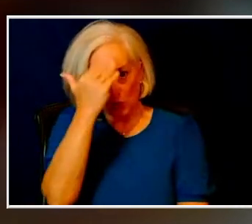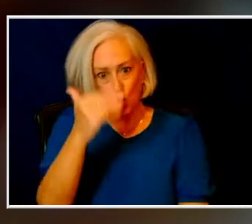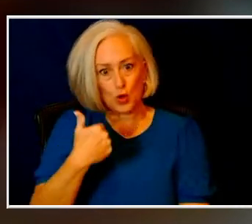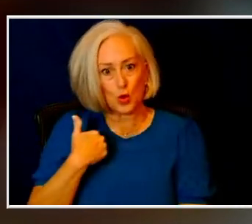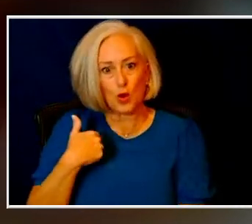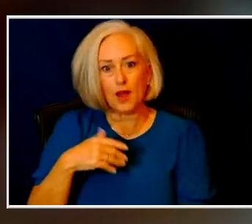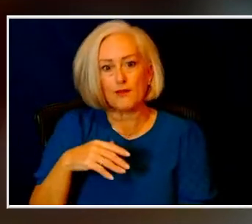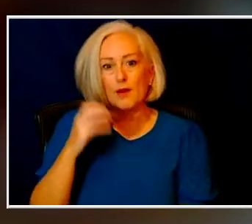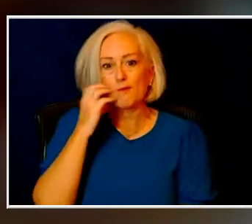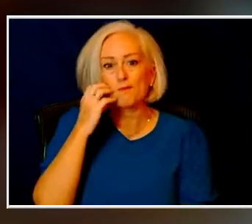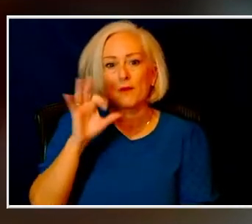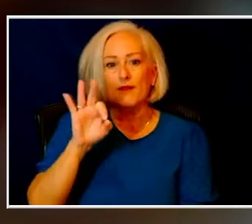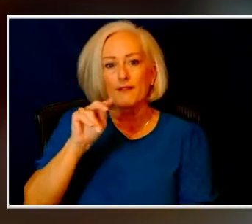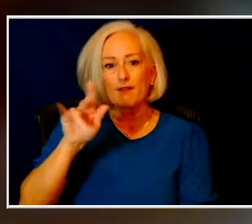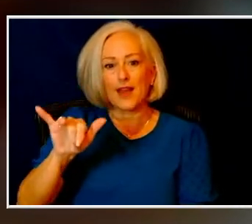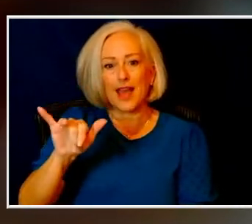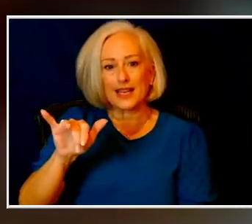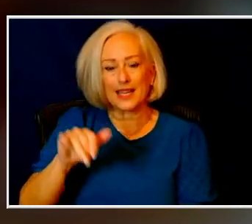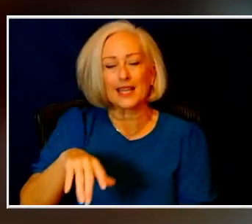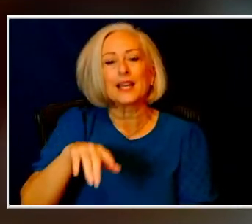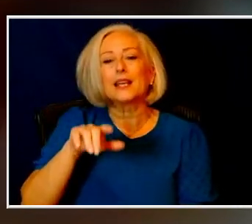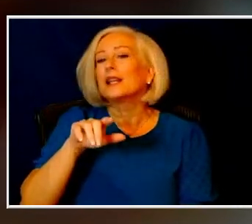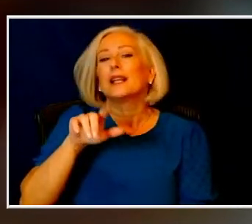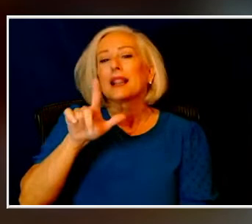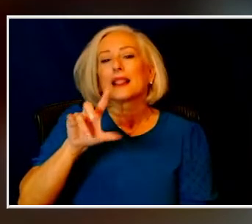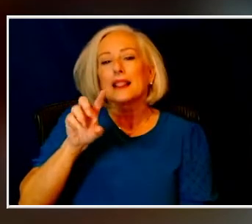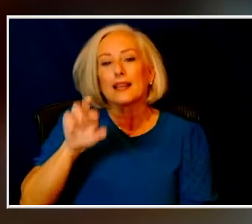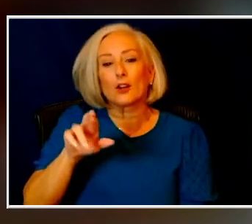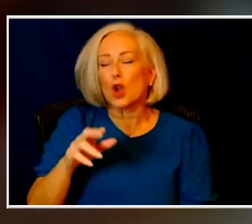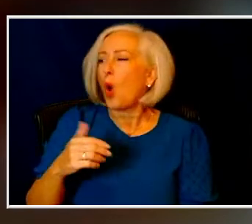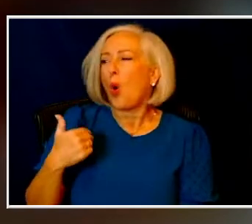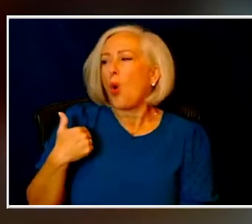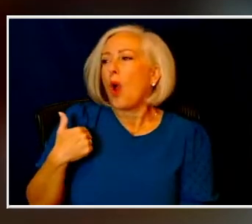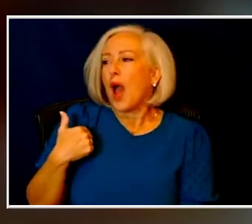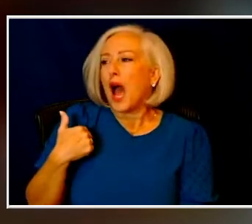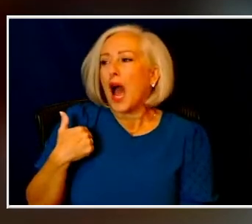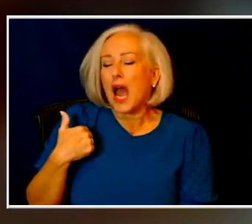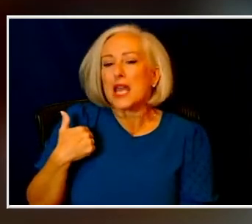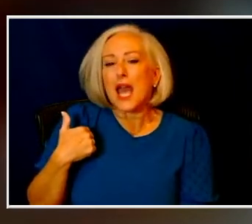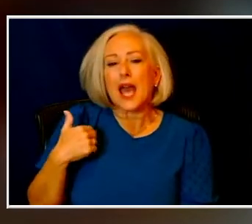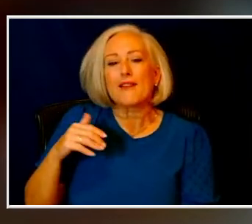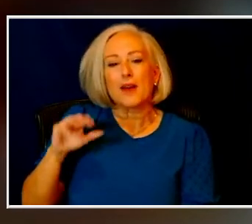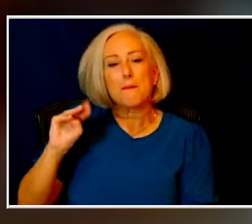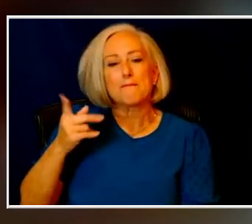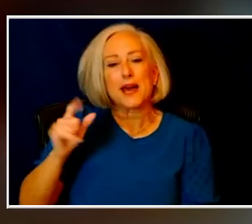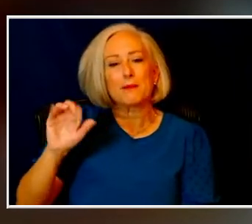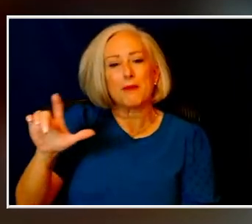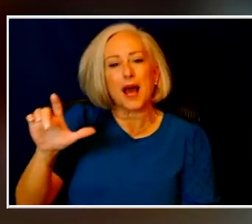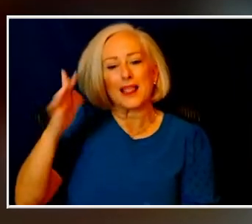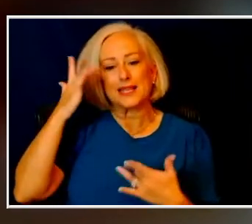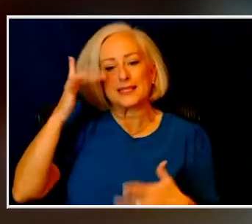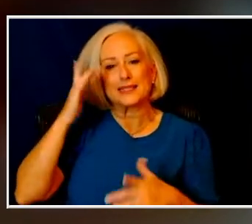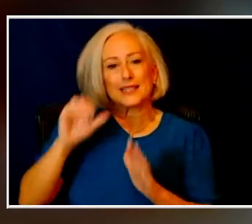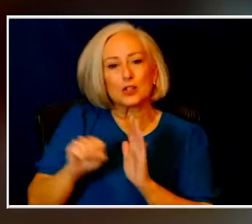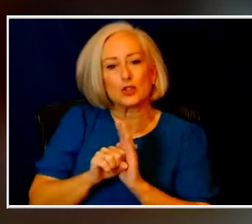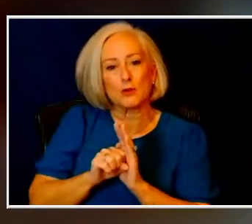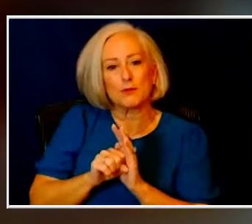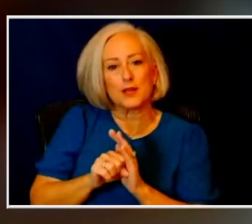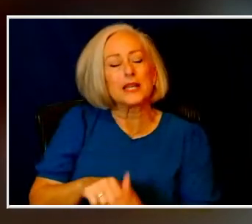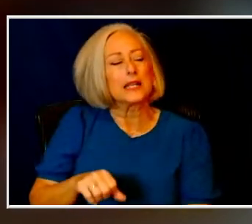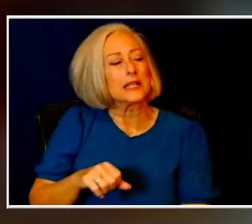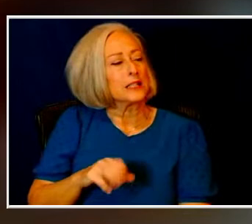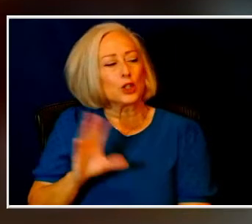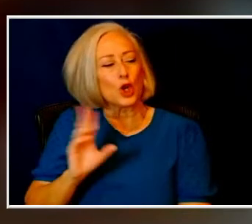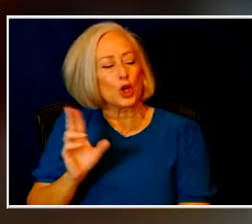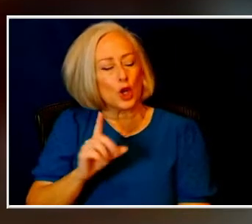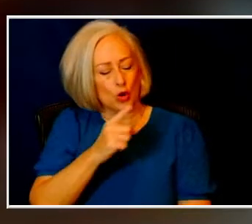No, I have metabolic syndrome. She said, "No, you have a really bad fatty liver." And she said, "I think it's fibrotic." And so